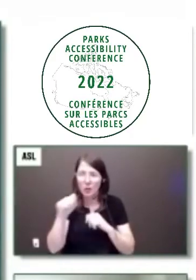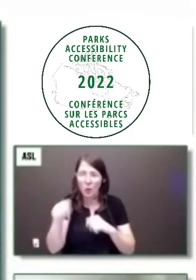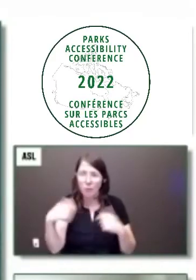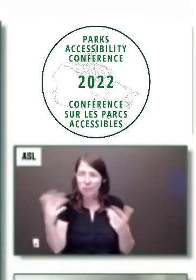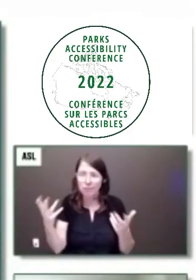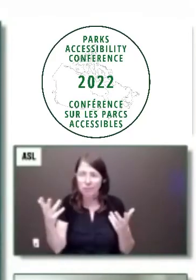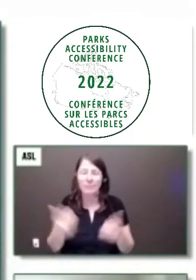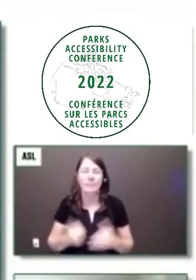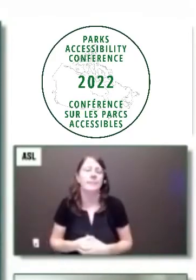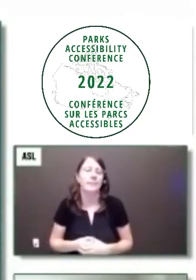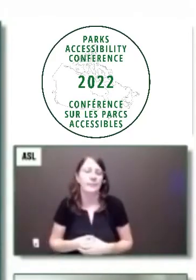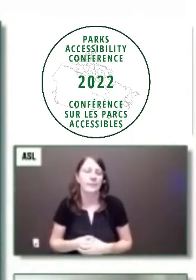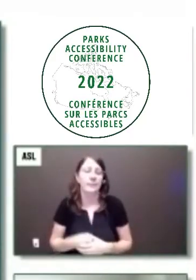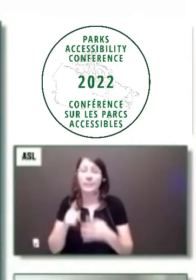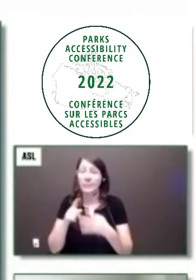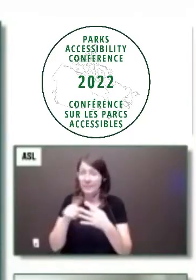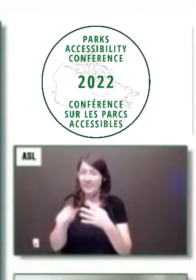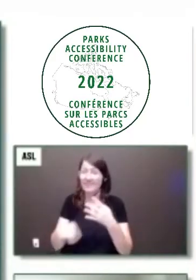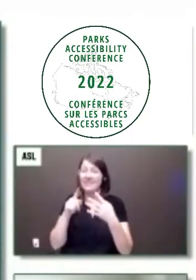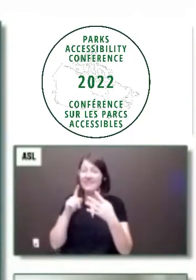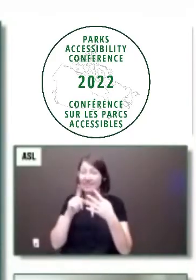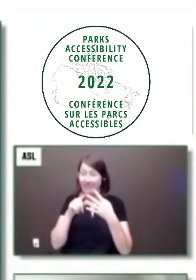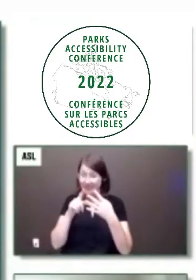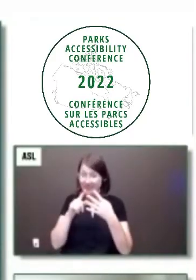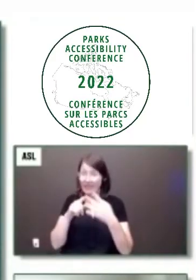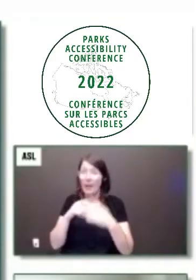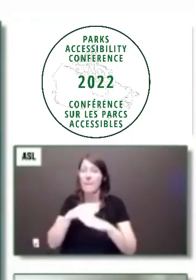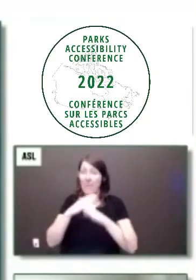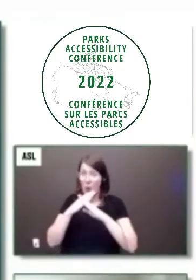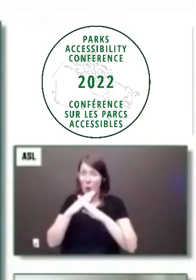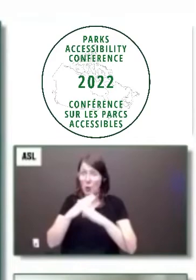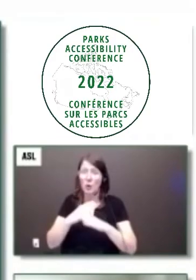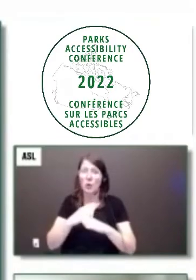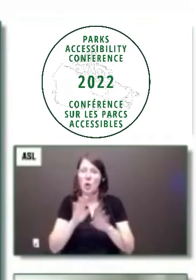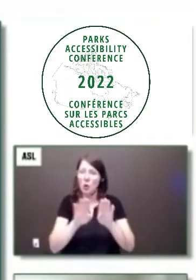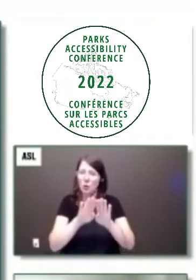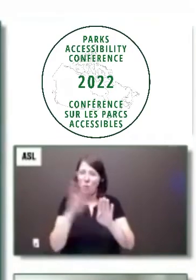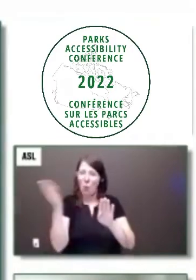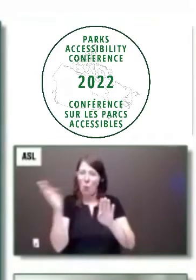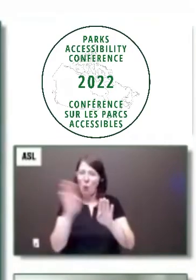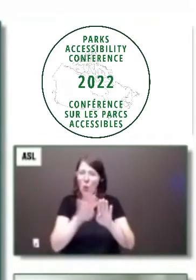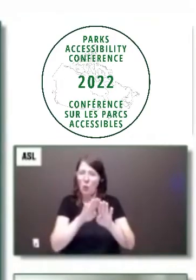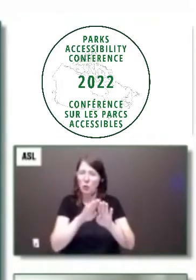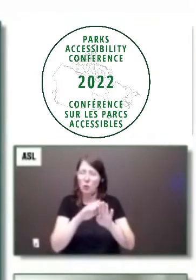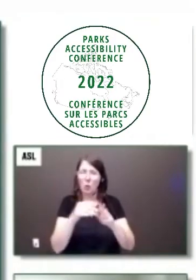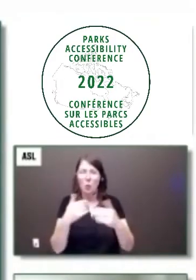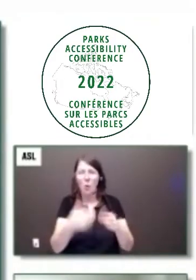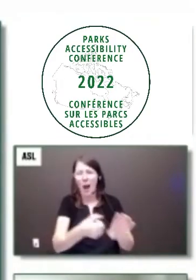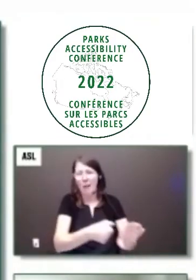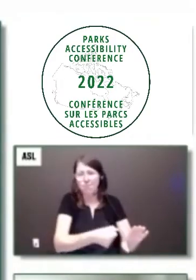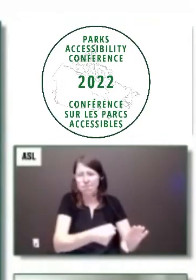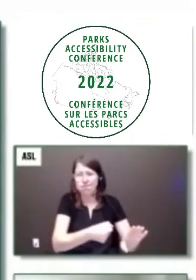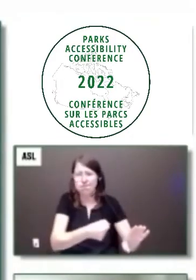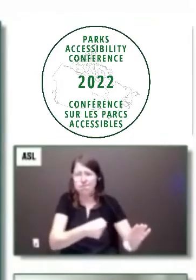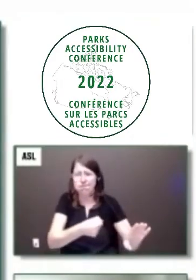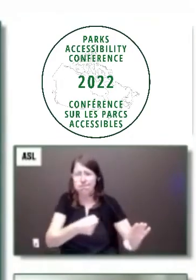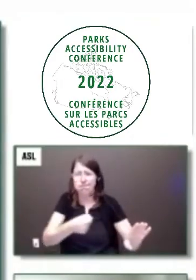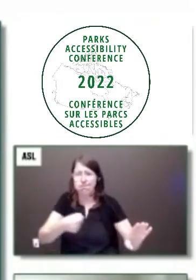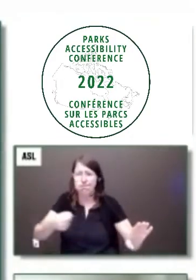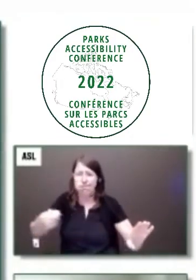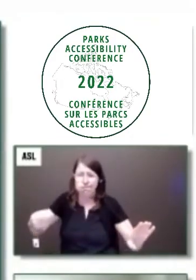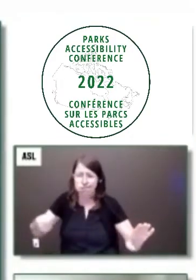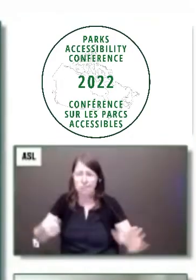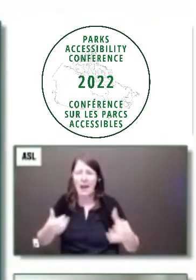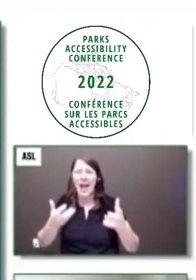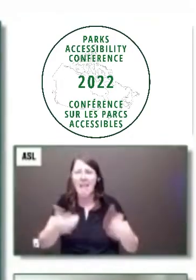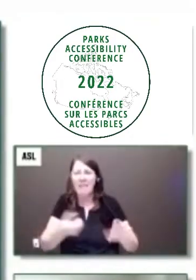Another major barrier is doors. Often I found that doors are extremely heavy and without an automatic door opener. They're